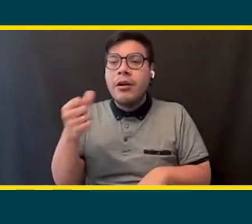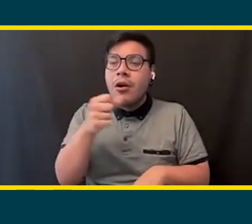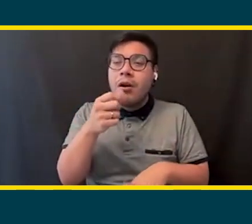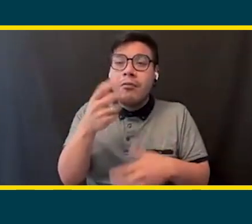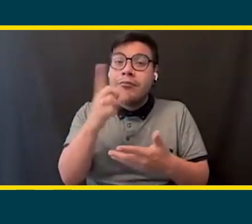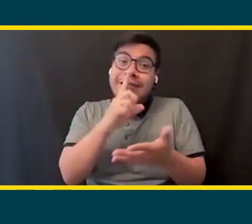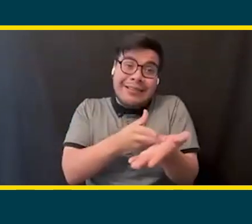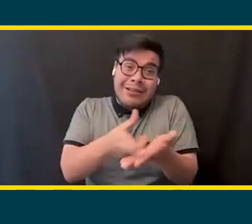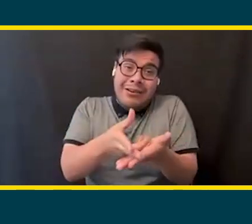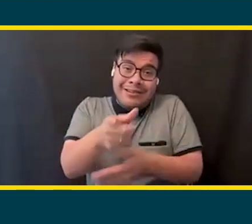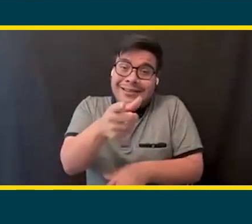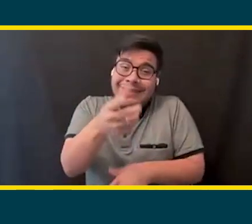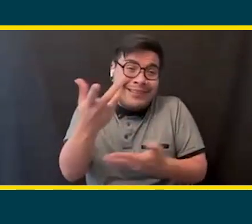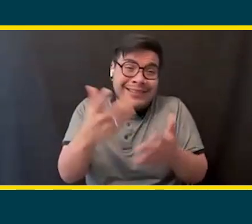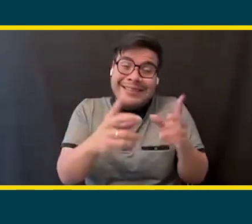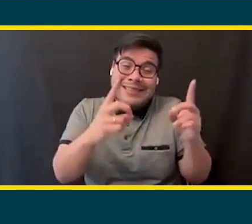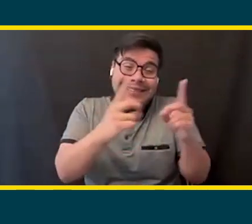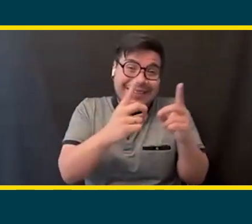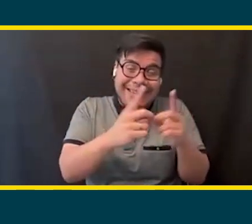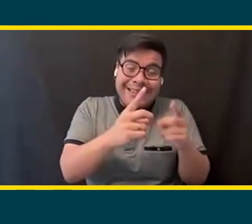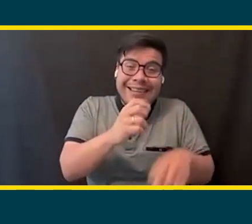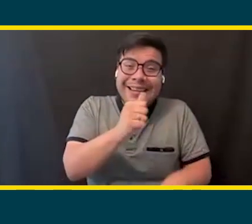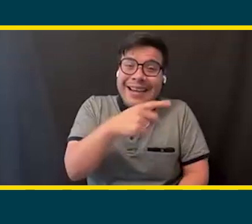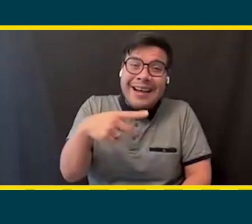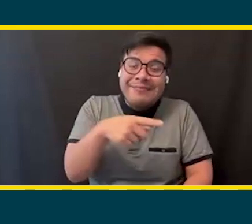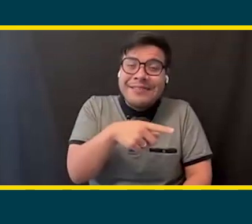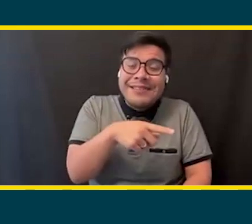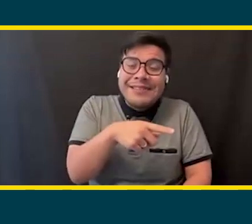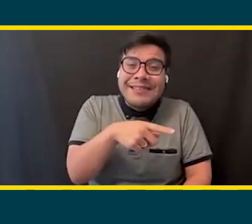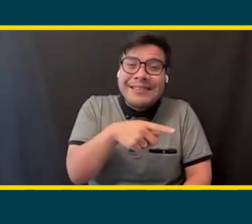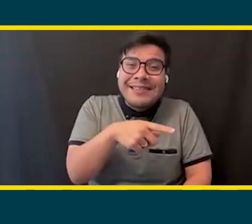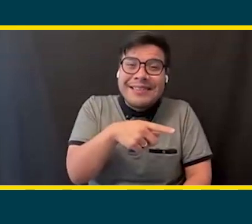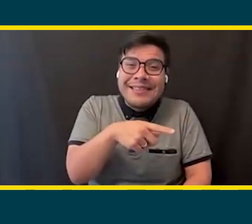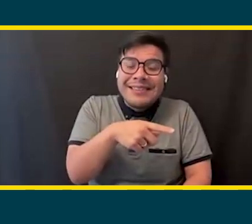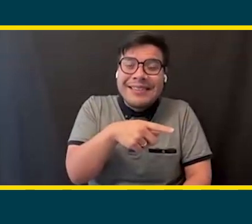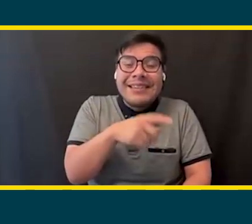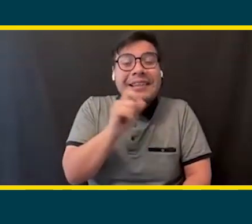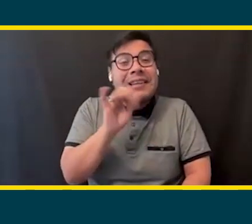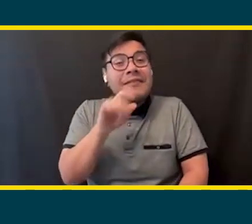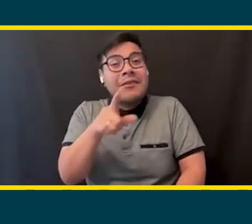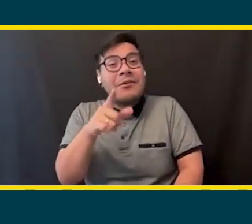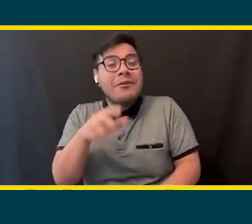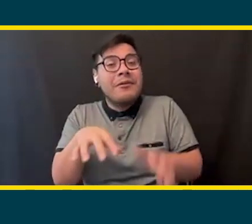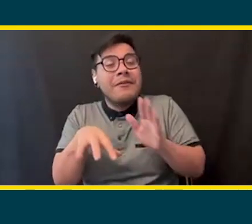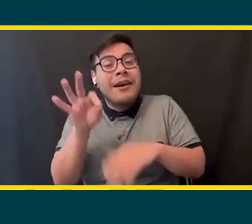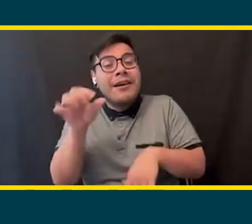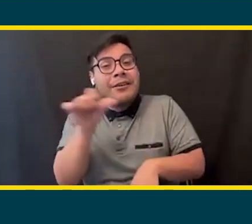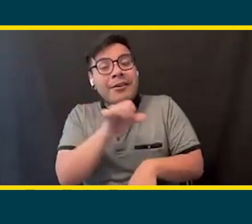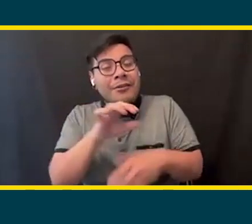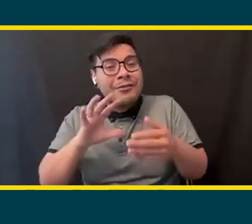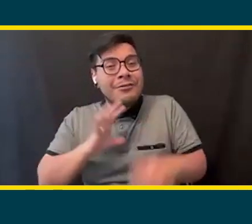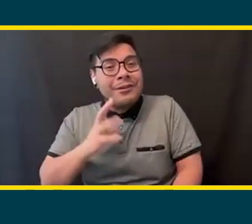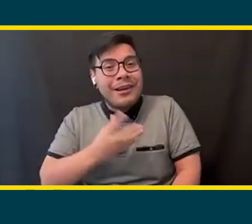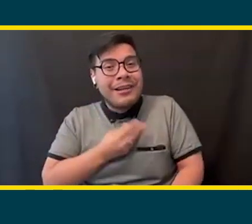dating apps. That sounds crazy, but like, if you find other trans people through the